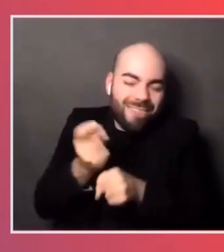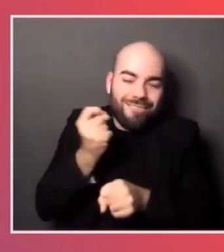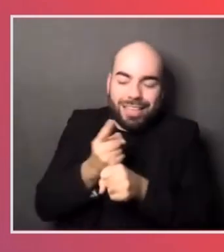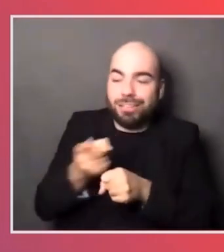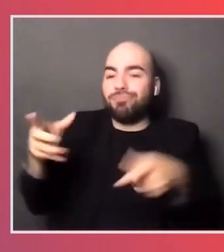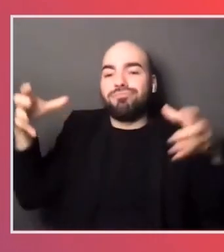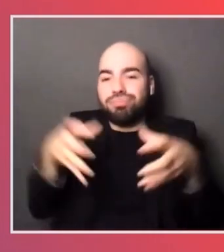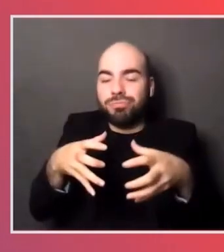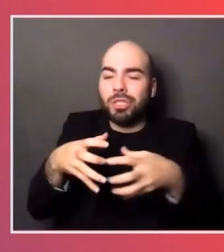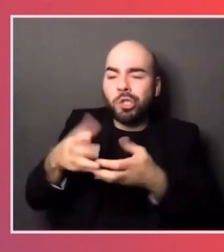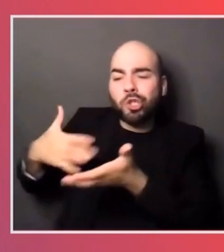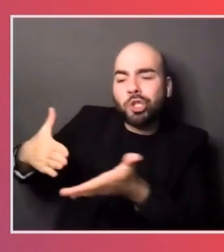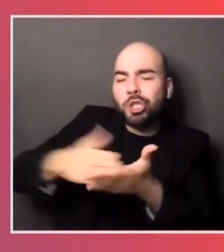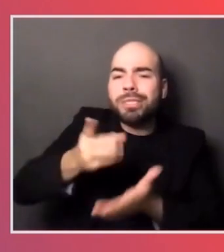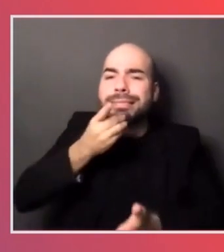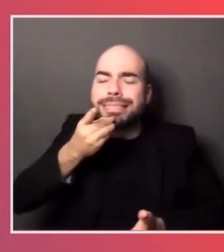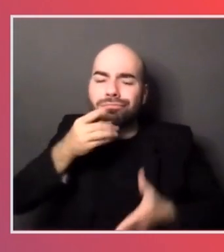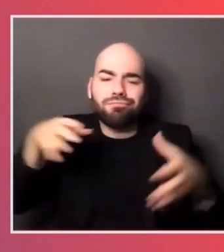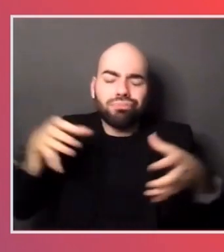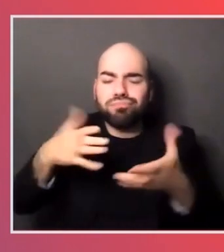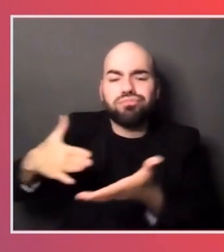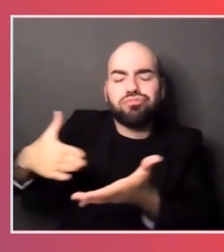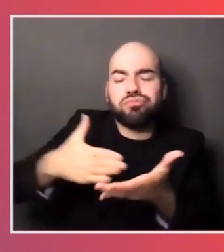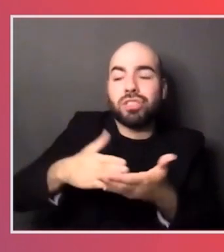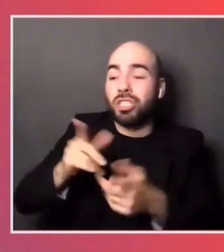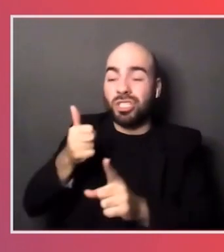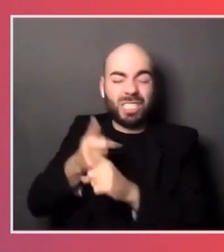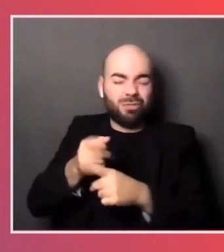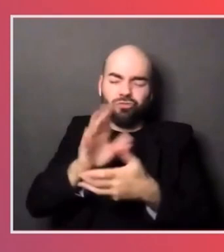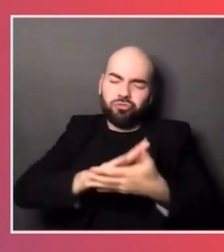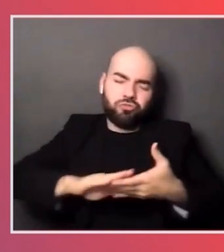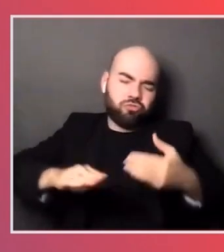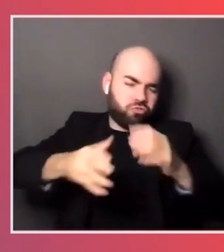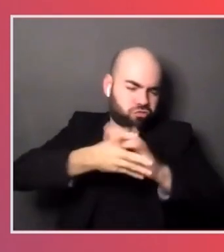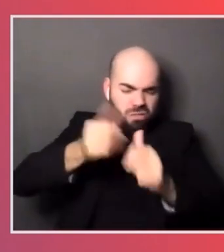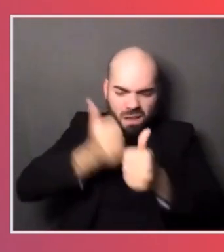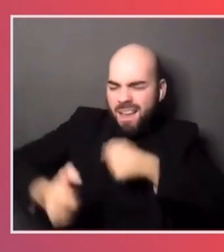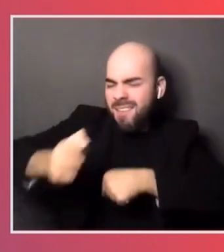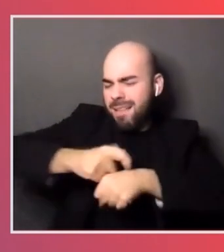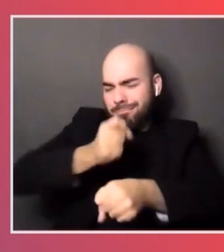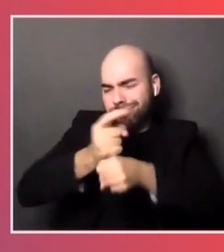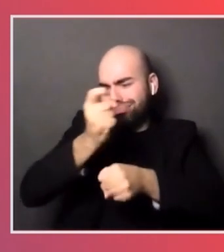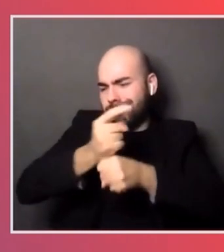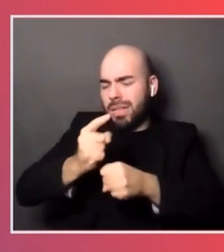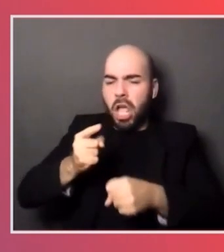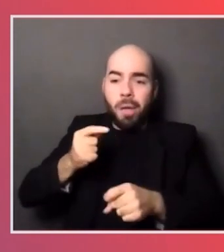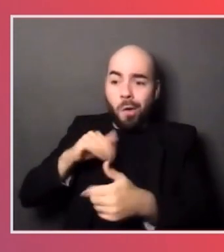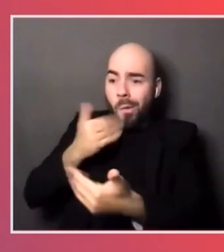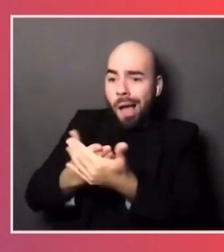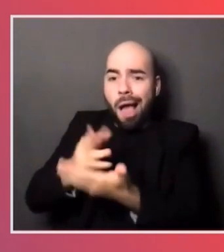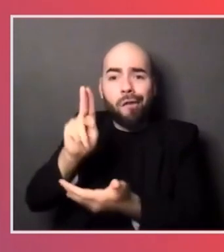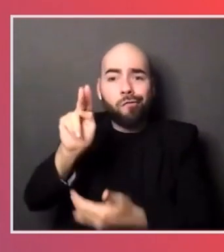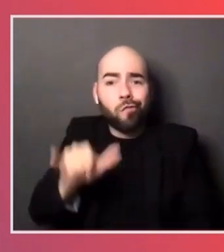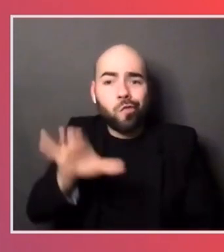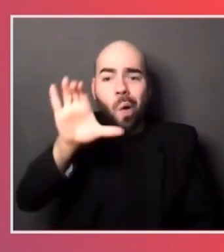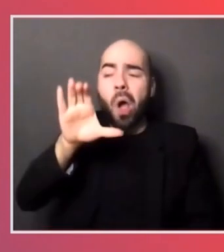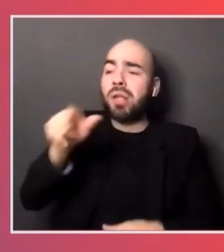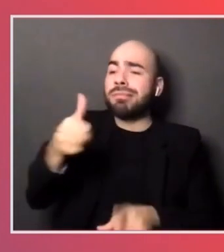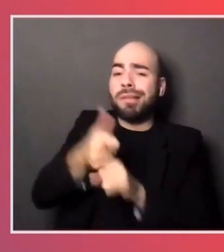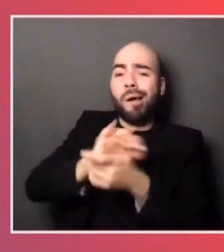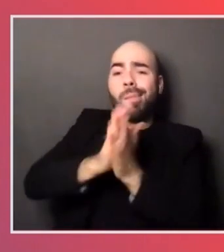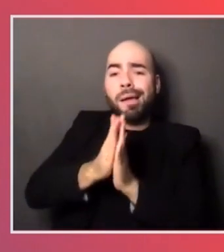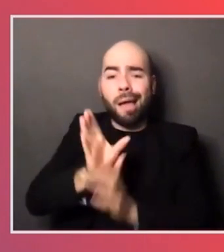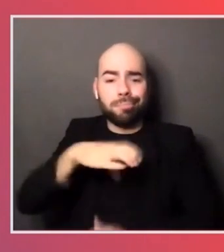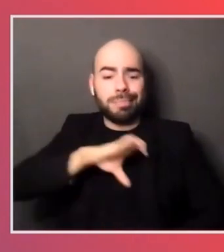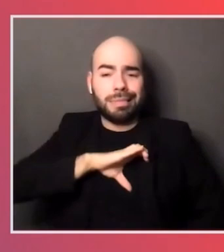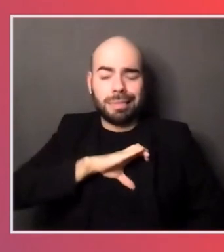in New York and she worked, and then when she became a citizen, and she was always able to vote and have an opinion and really